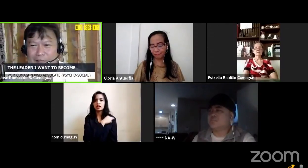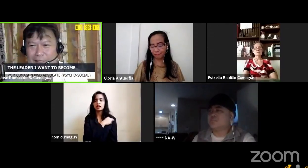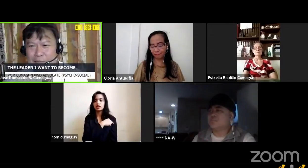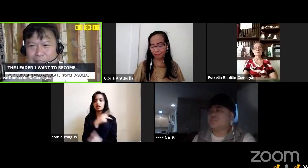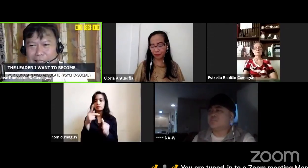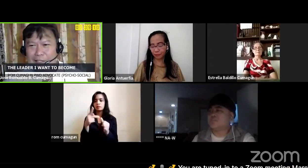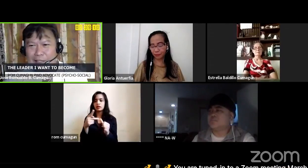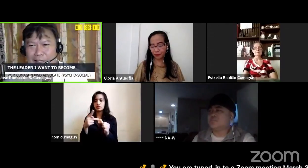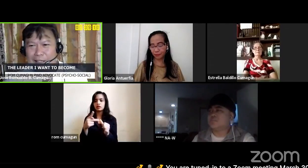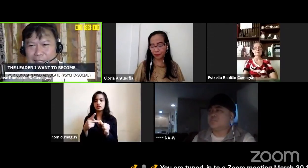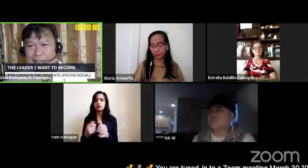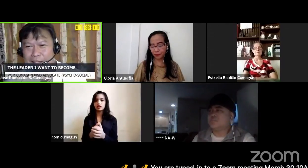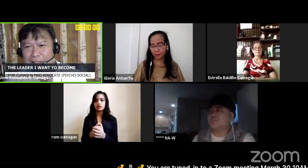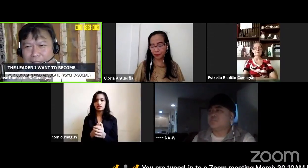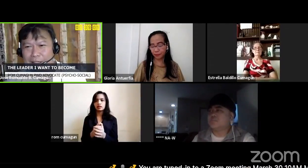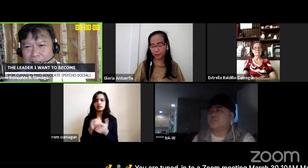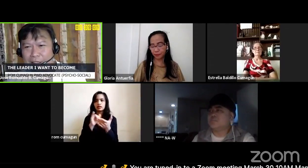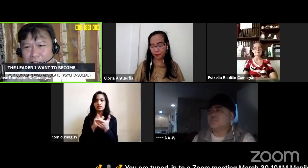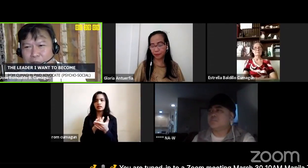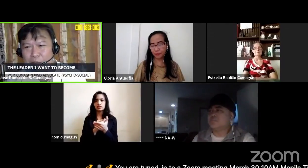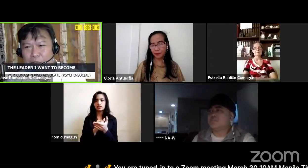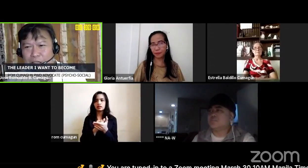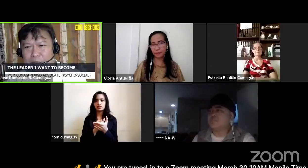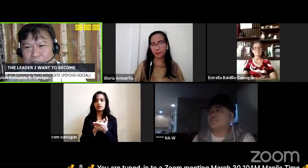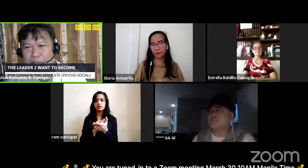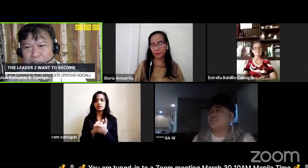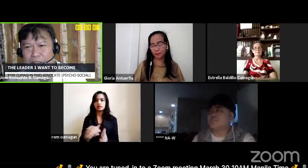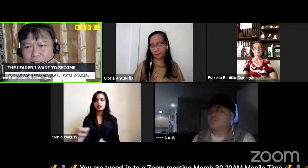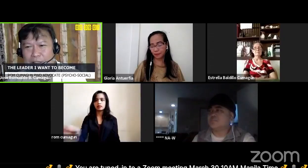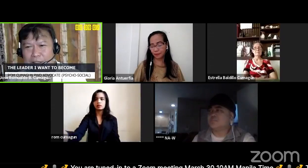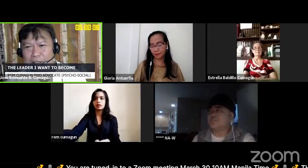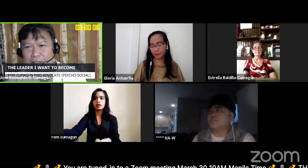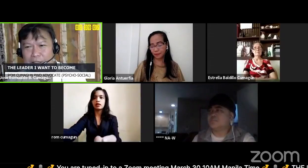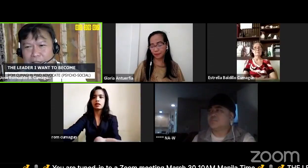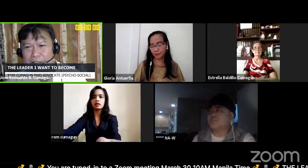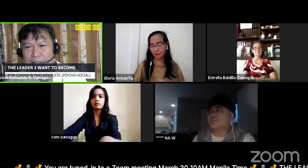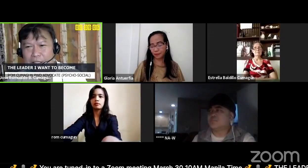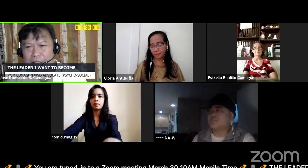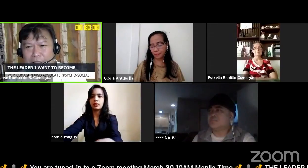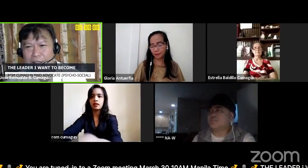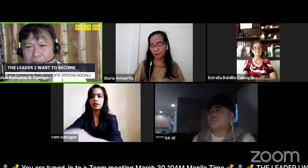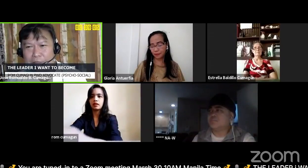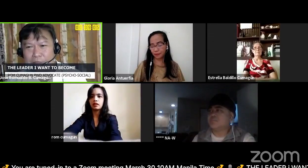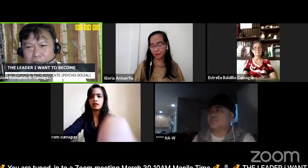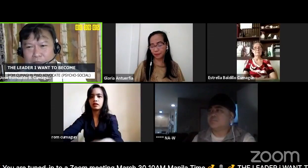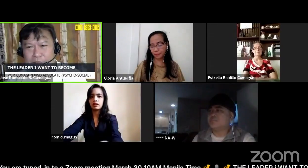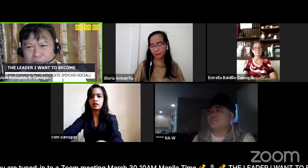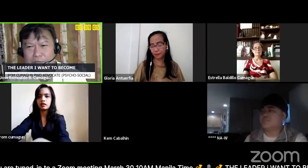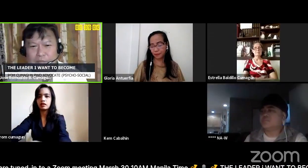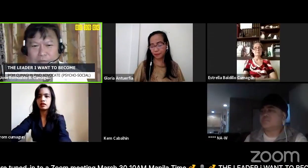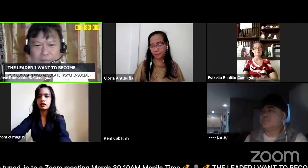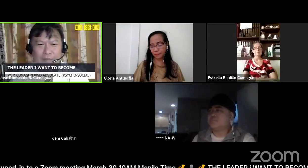It almost comes instantly. Okay, almost comes instantly that